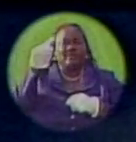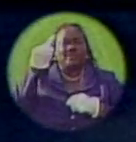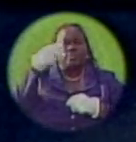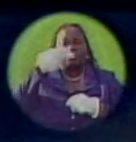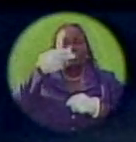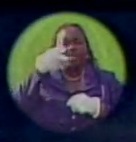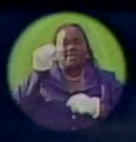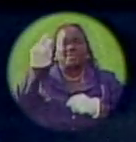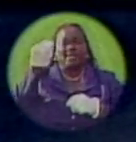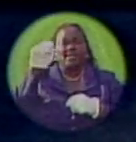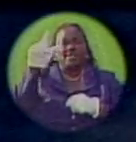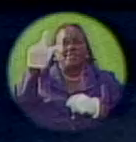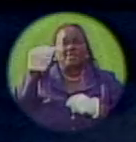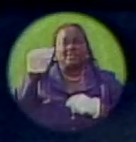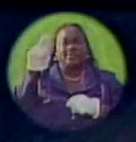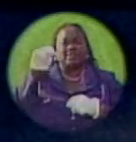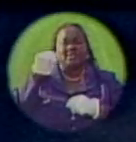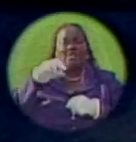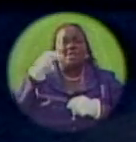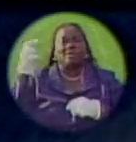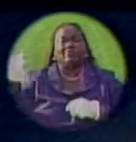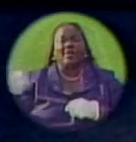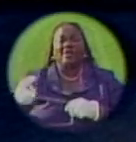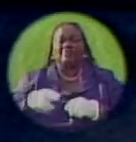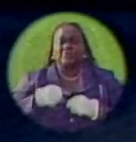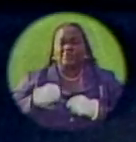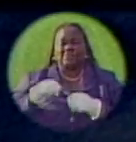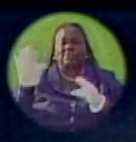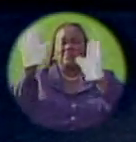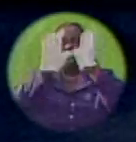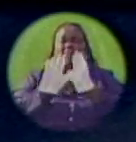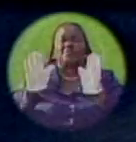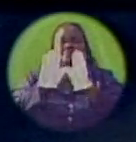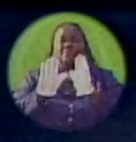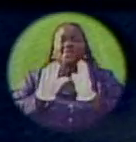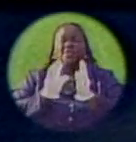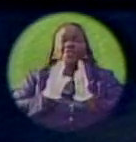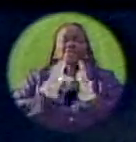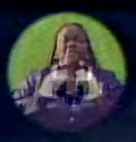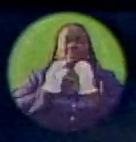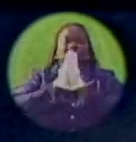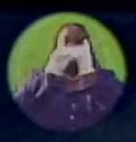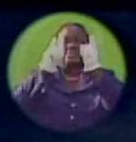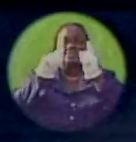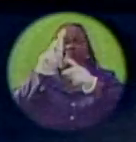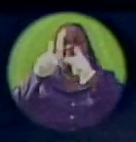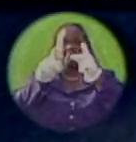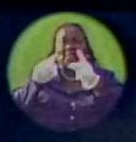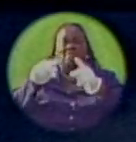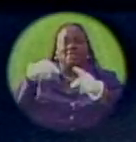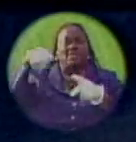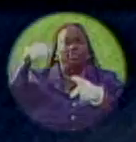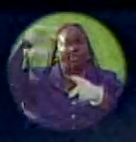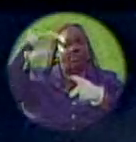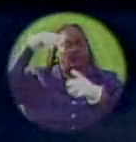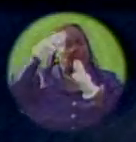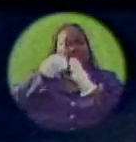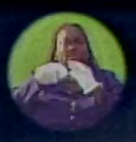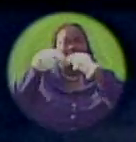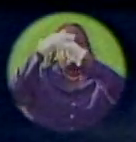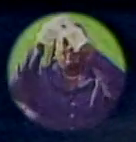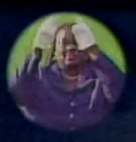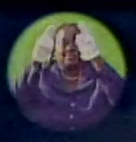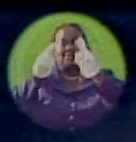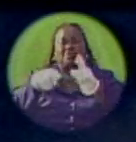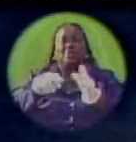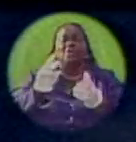newly appointed ambassador arrived on Sunday. His Excellency Mikko visited Government House, where he presented his credentials to